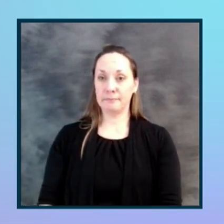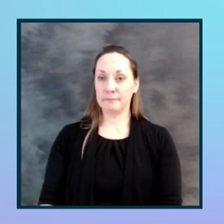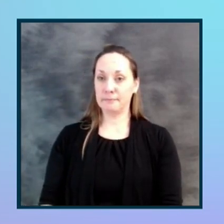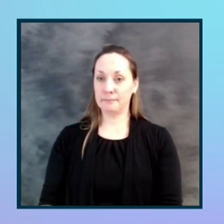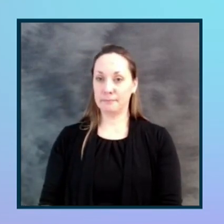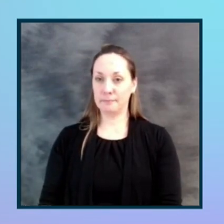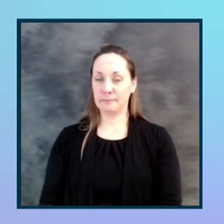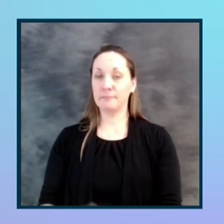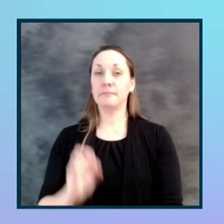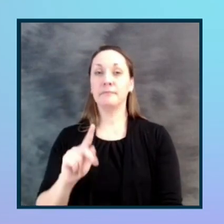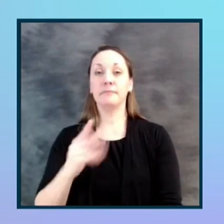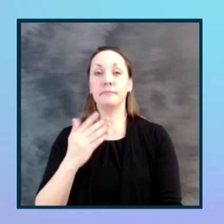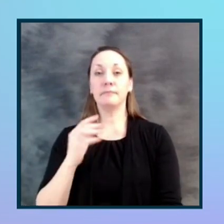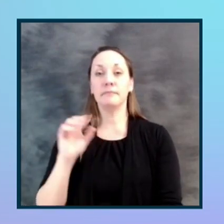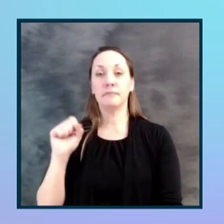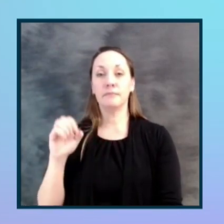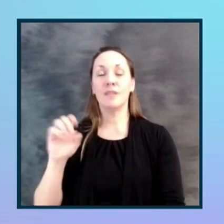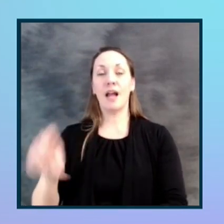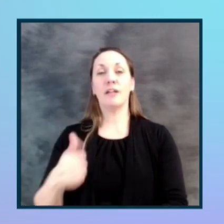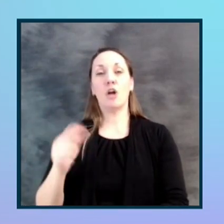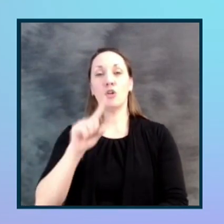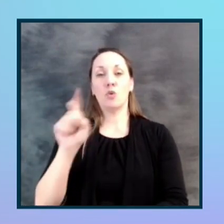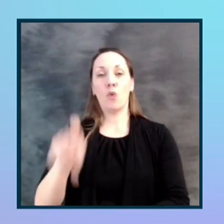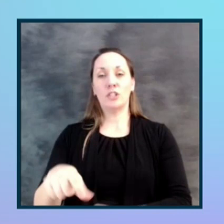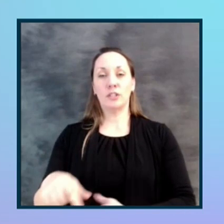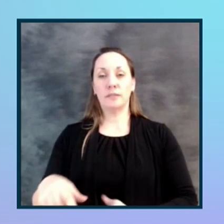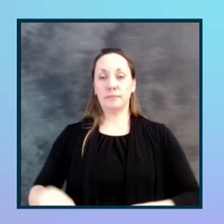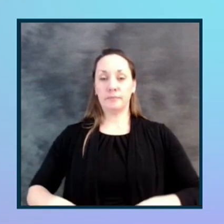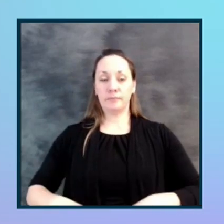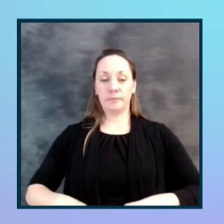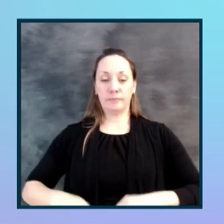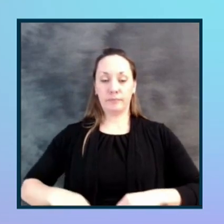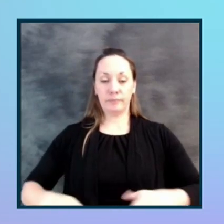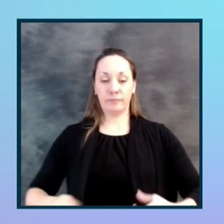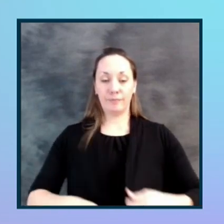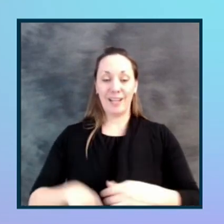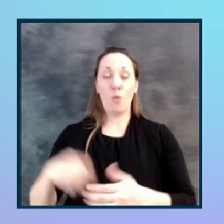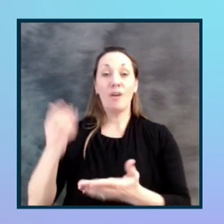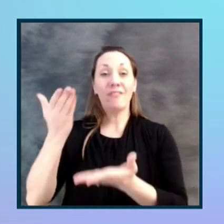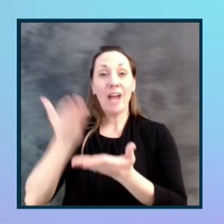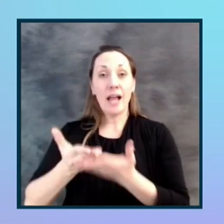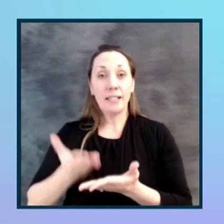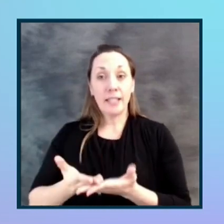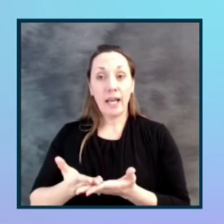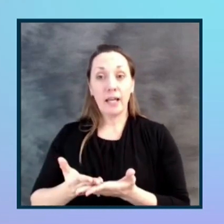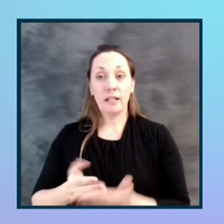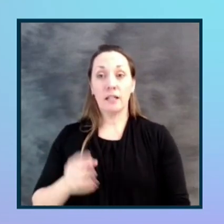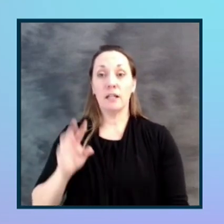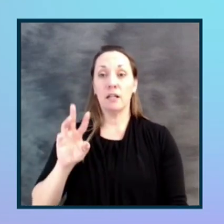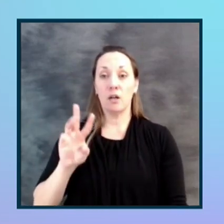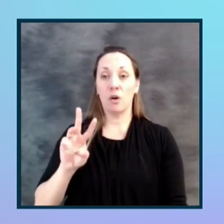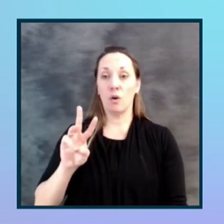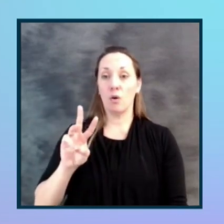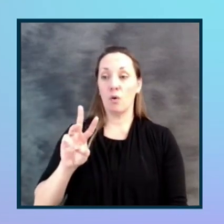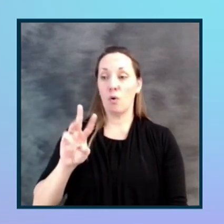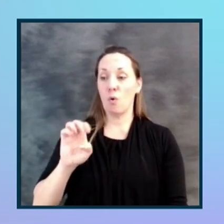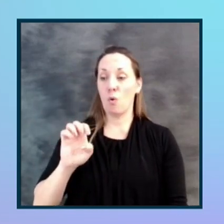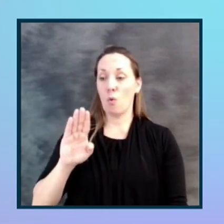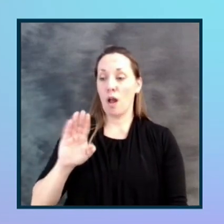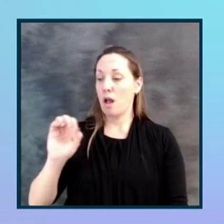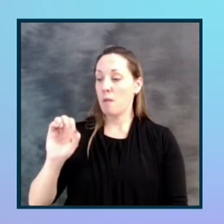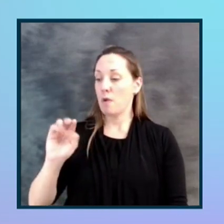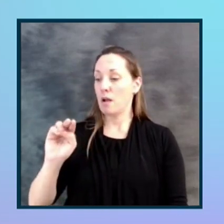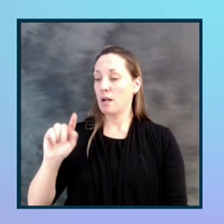All right, so another question I have is, would validating the WIKIG, which stands for Web Content